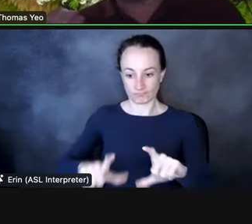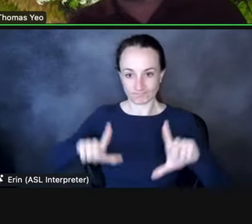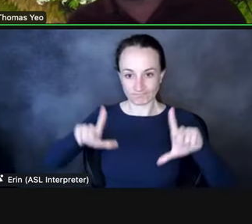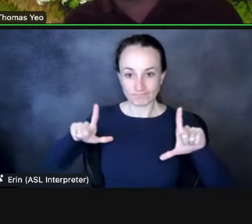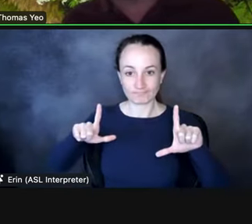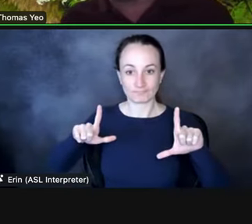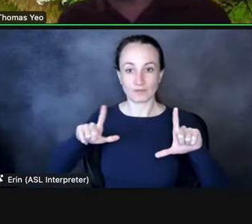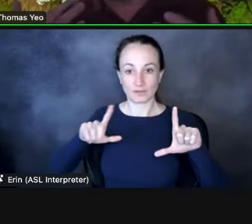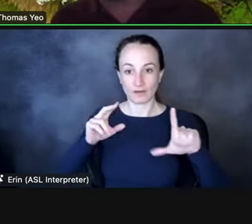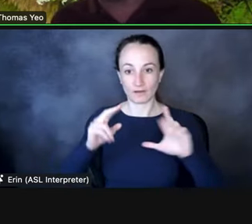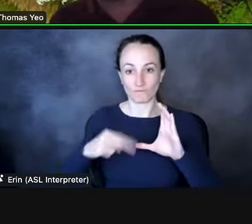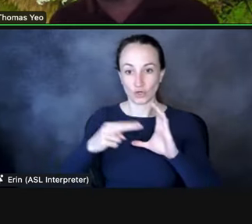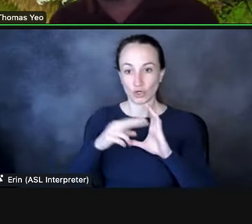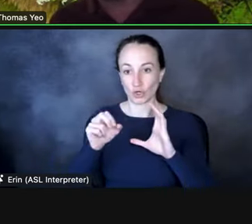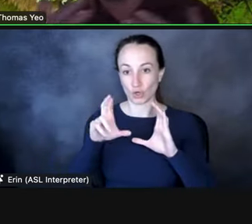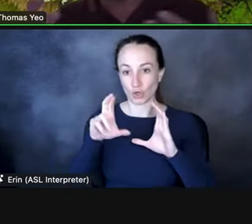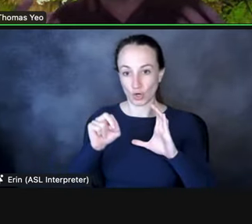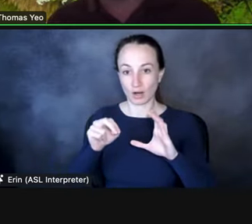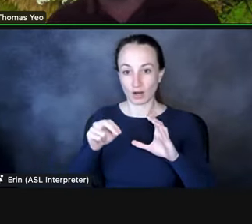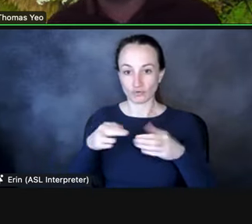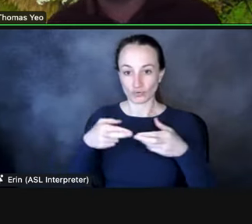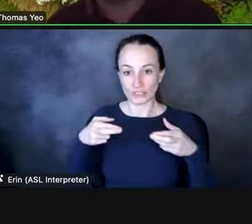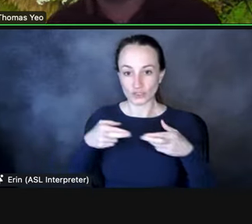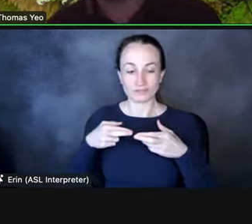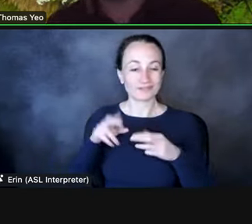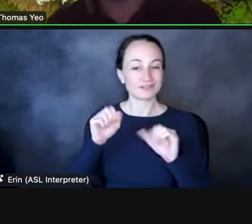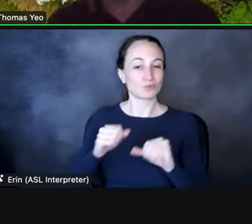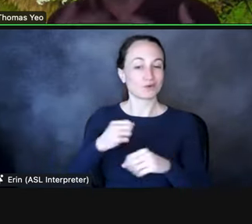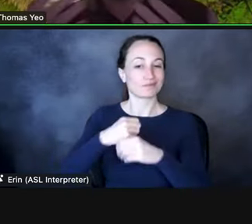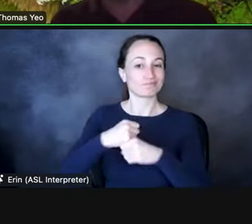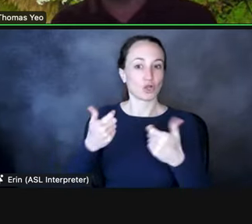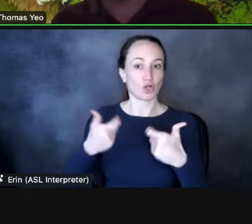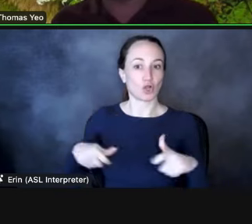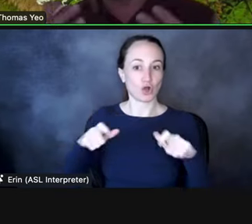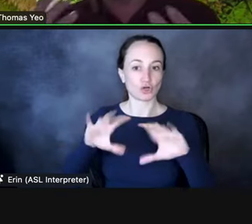resulting mean tune model is able to generate large-scale brain dynamics